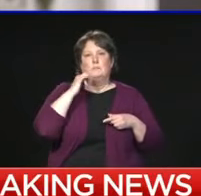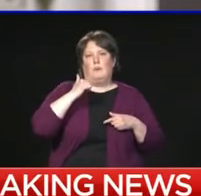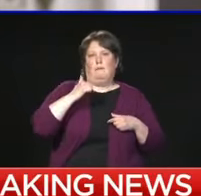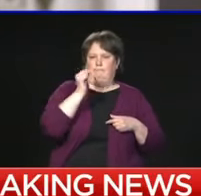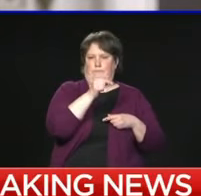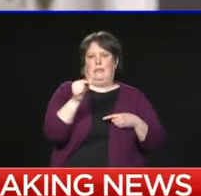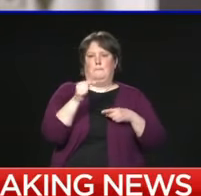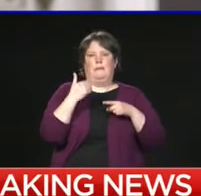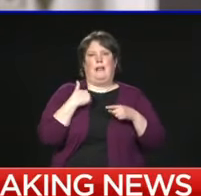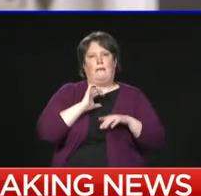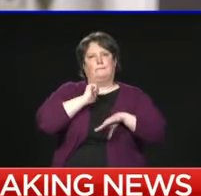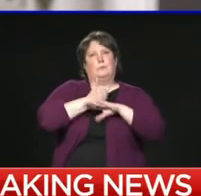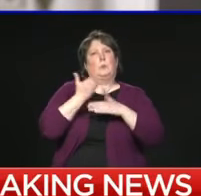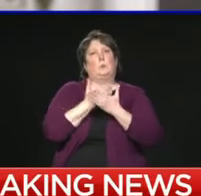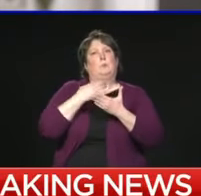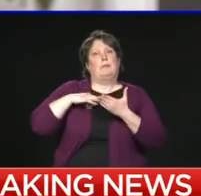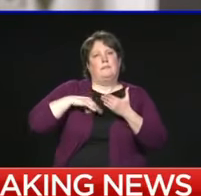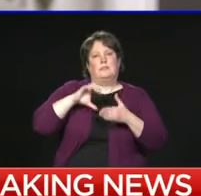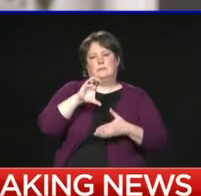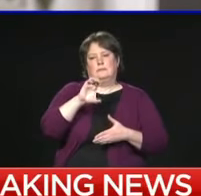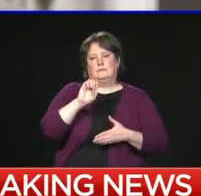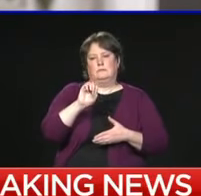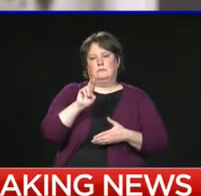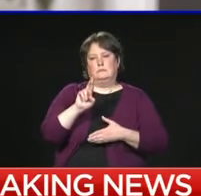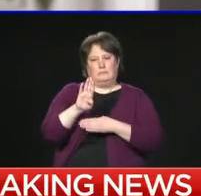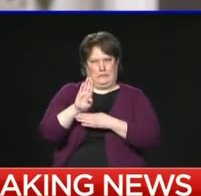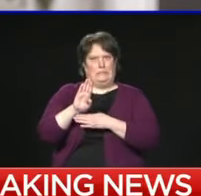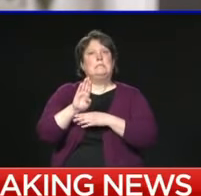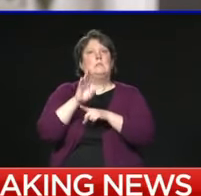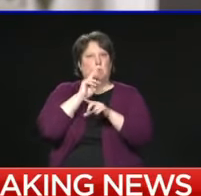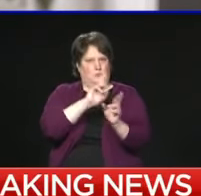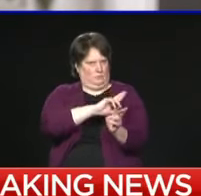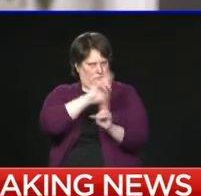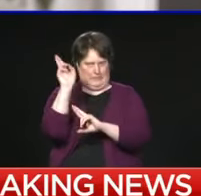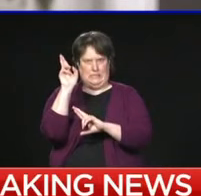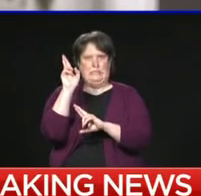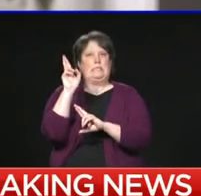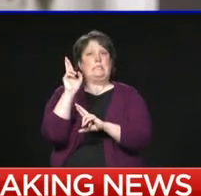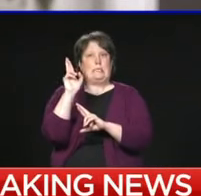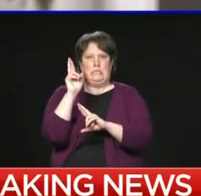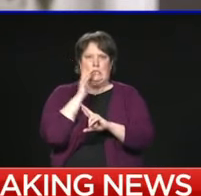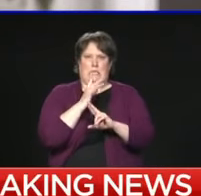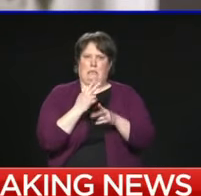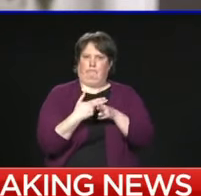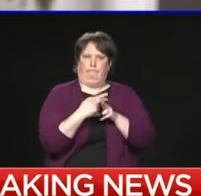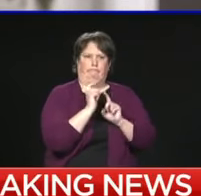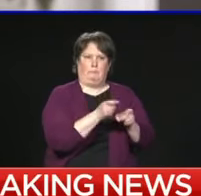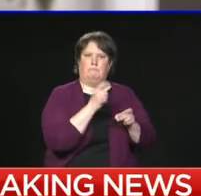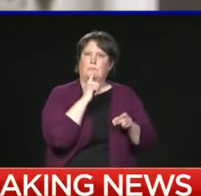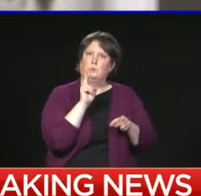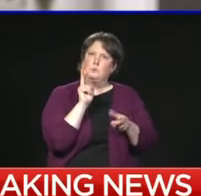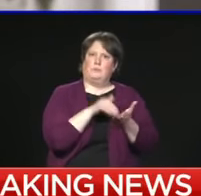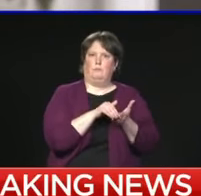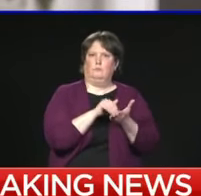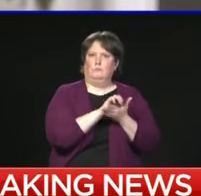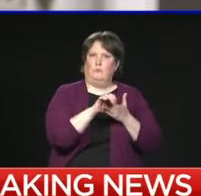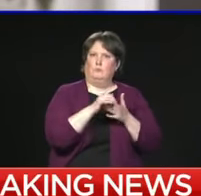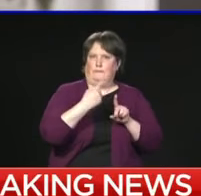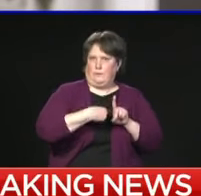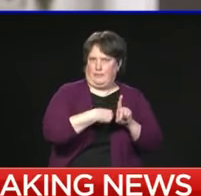Canada Emergency Response Benefit is going to flow as a way of giving them $2,000 every